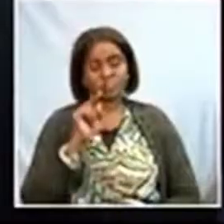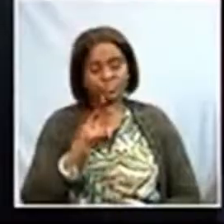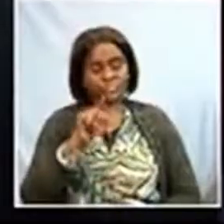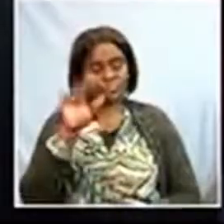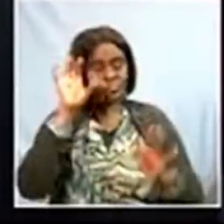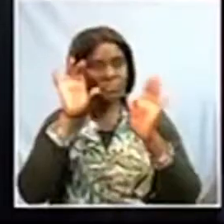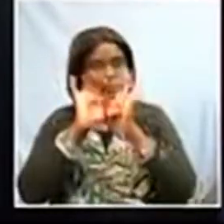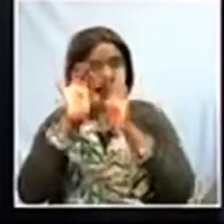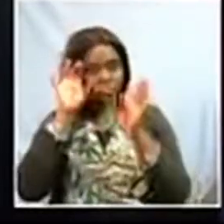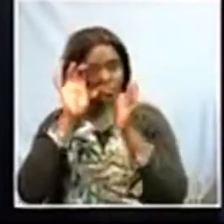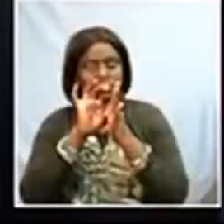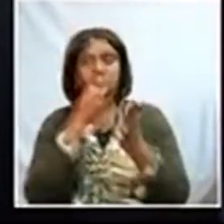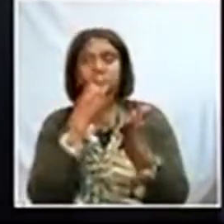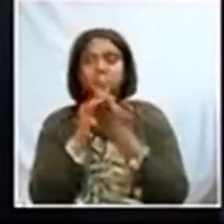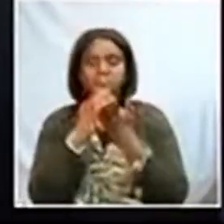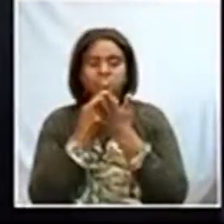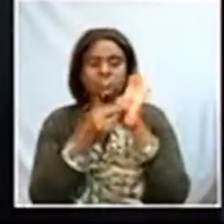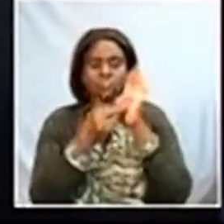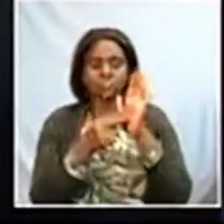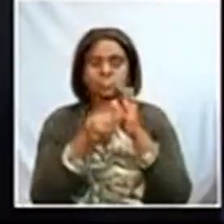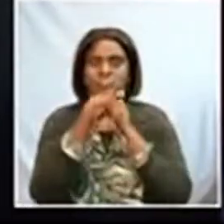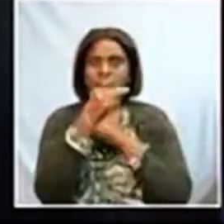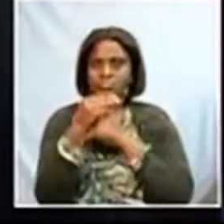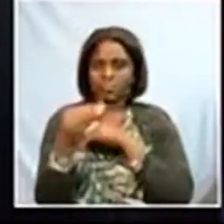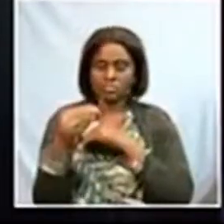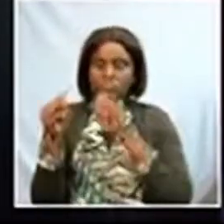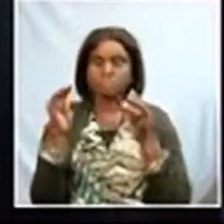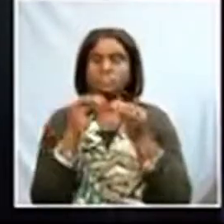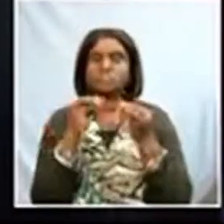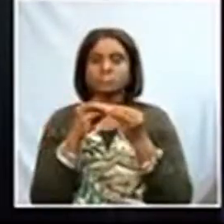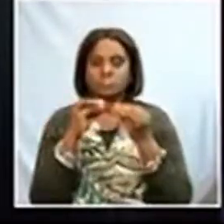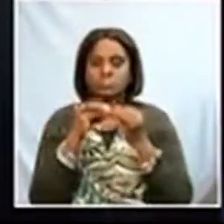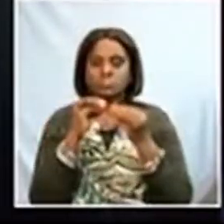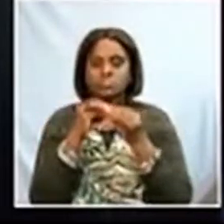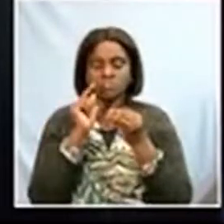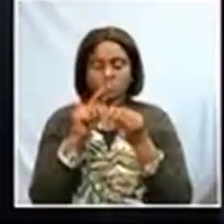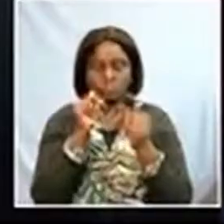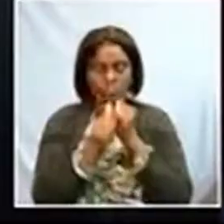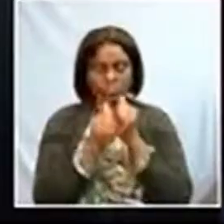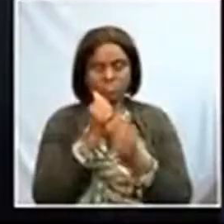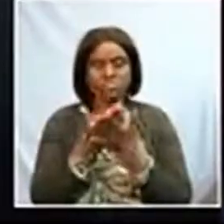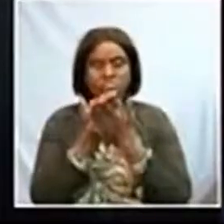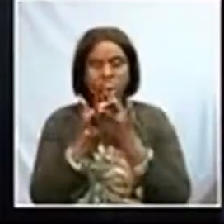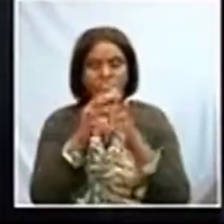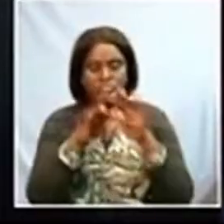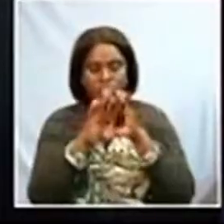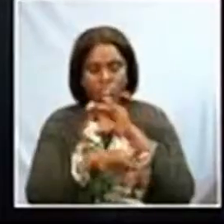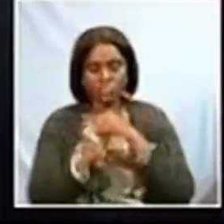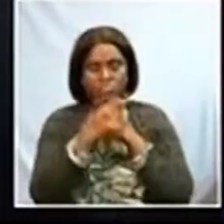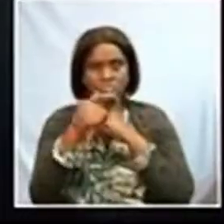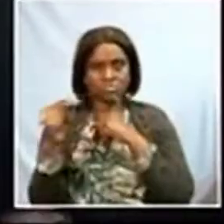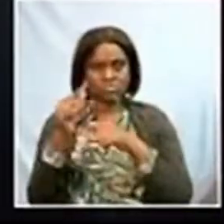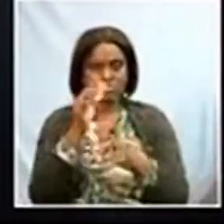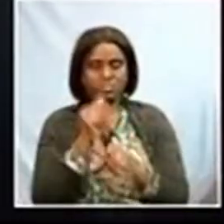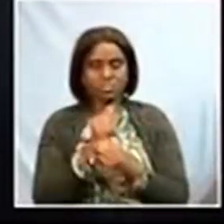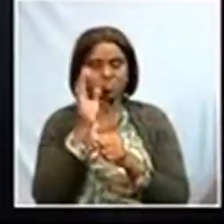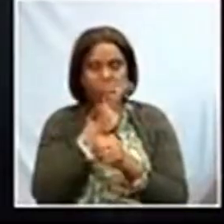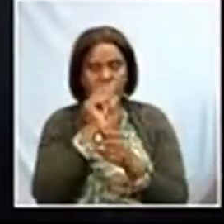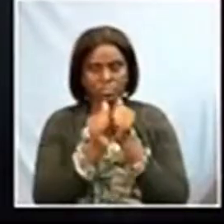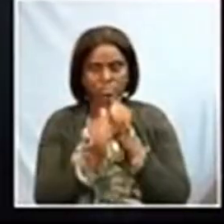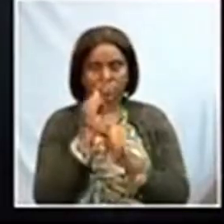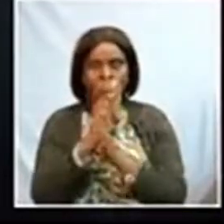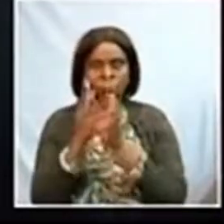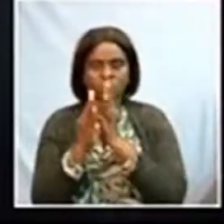pictorial evidence is showing the materials that are presented under the goods received note, which the